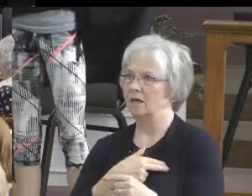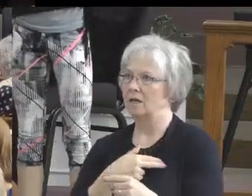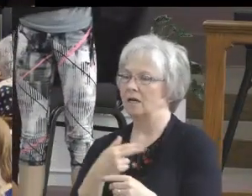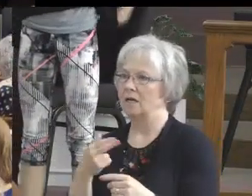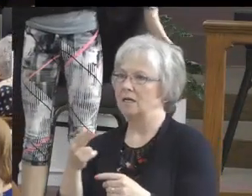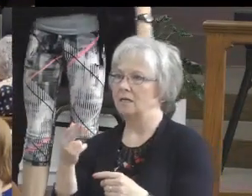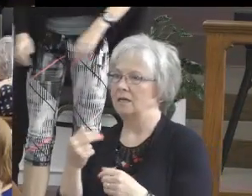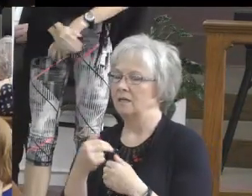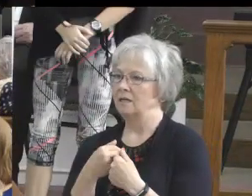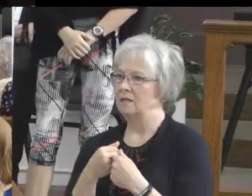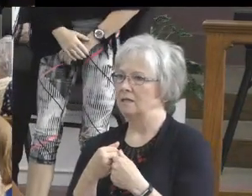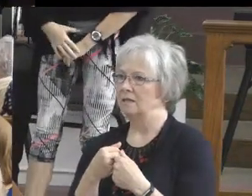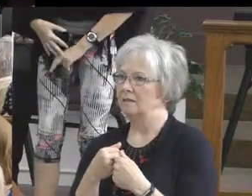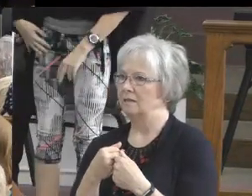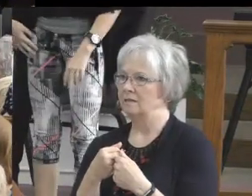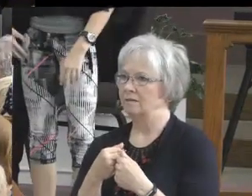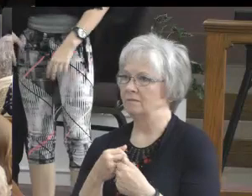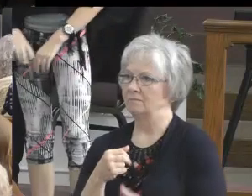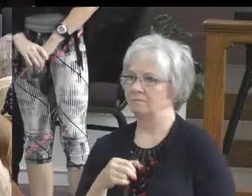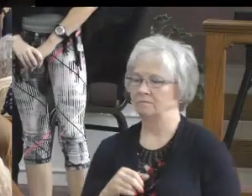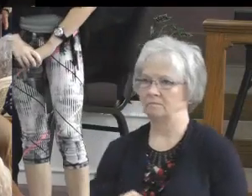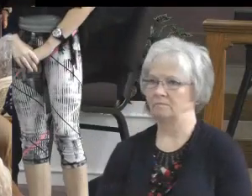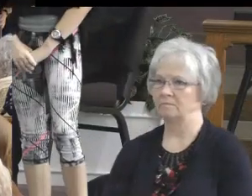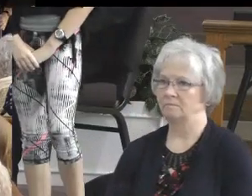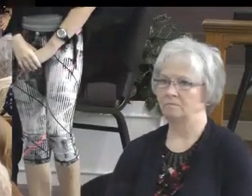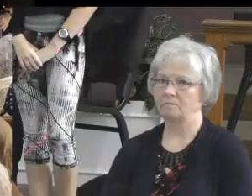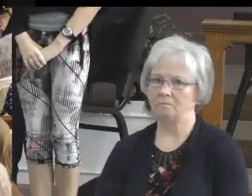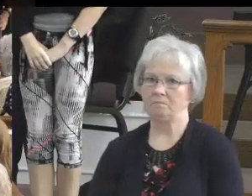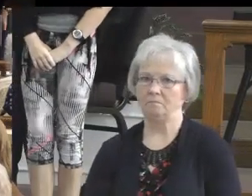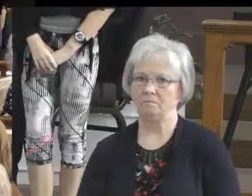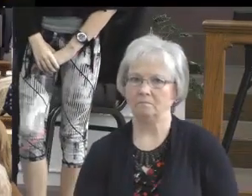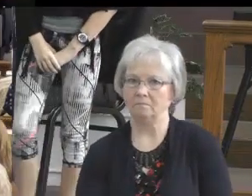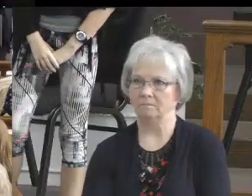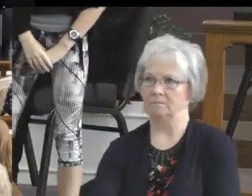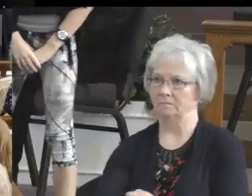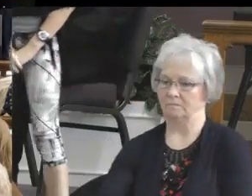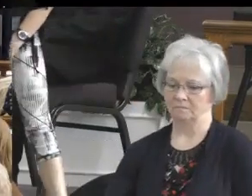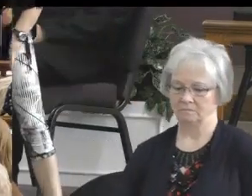here. So let's do it.